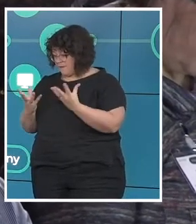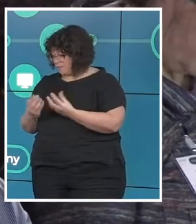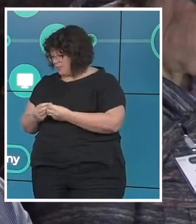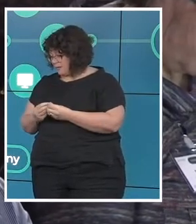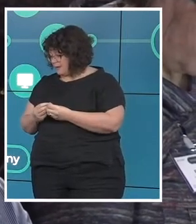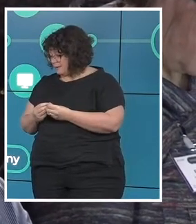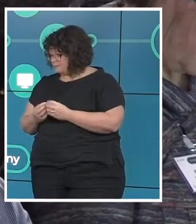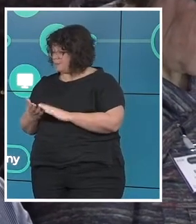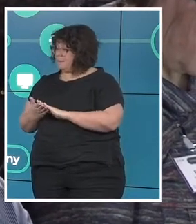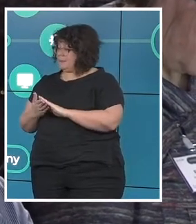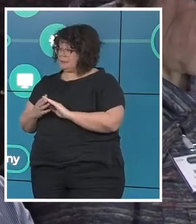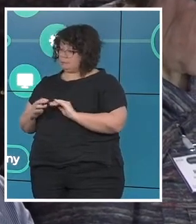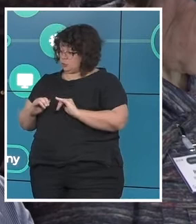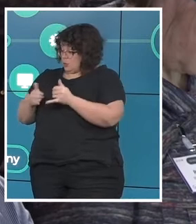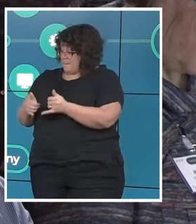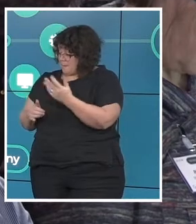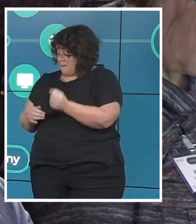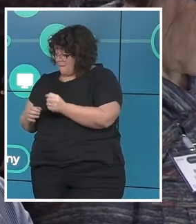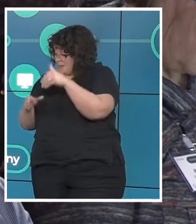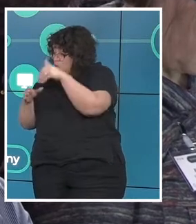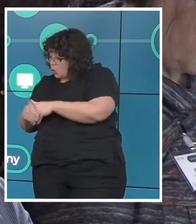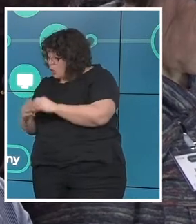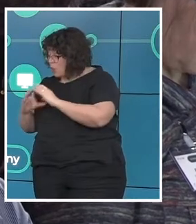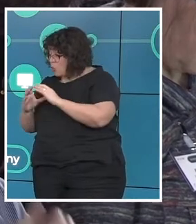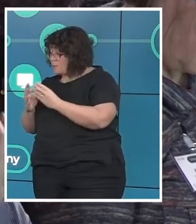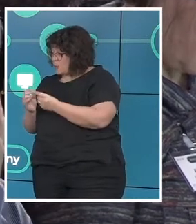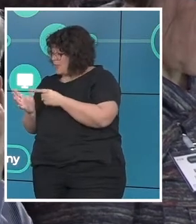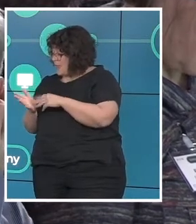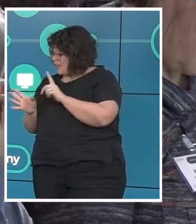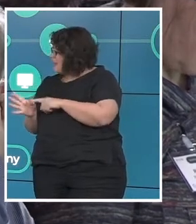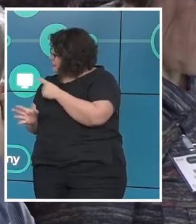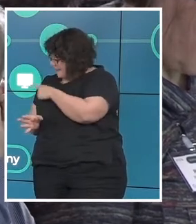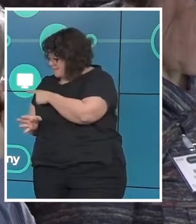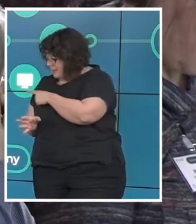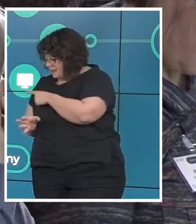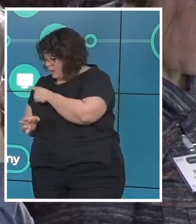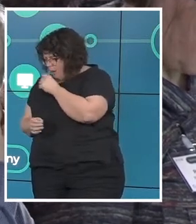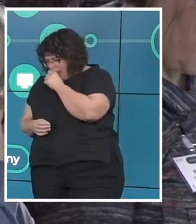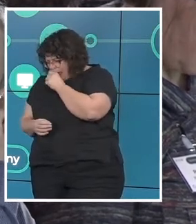just about access to the desktop. It's a right to information. And that's kind